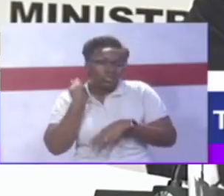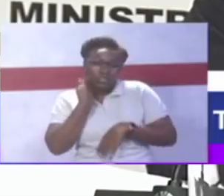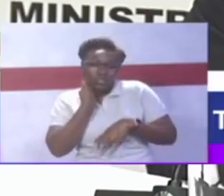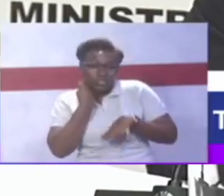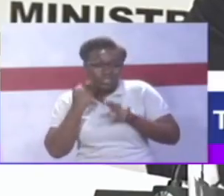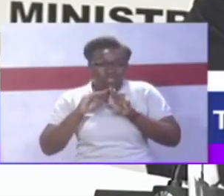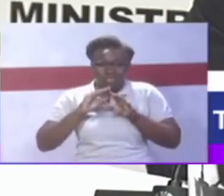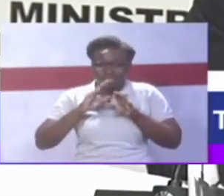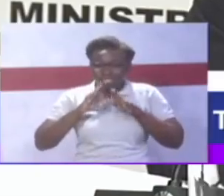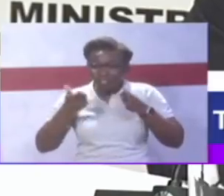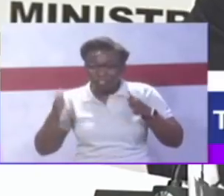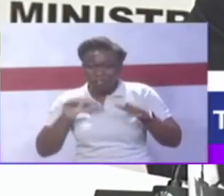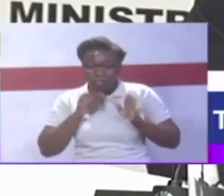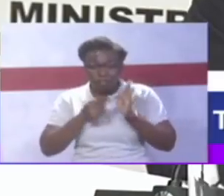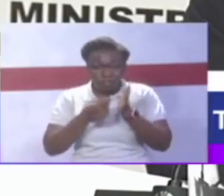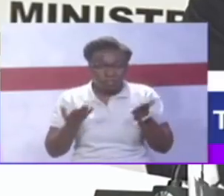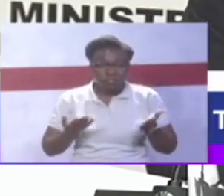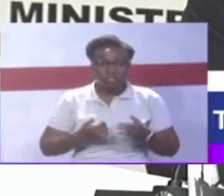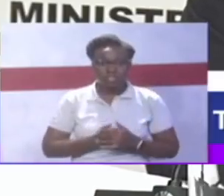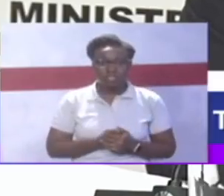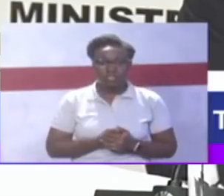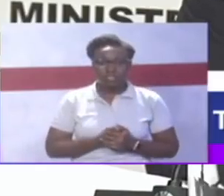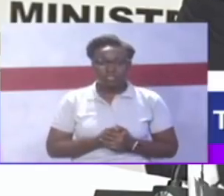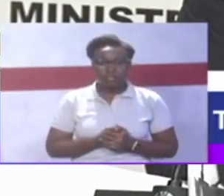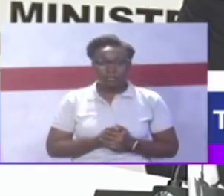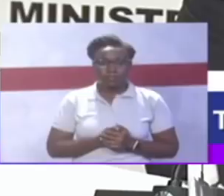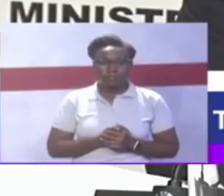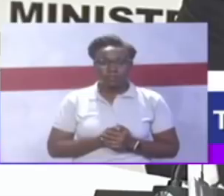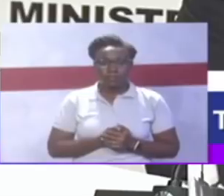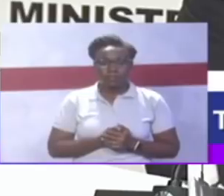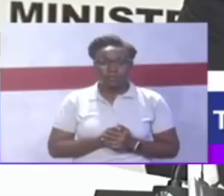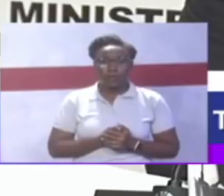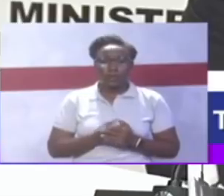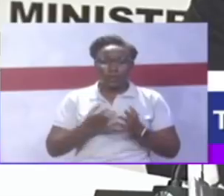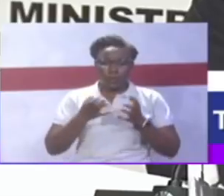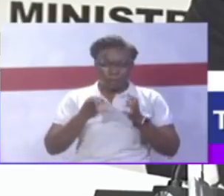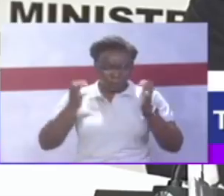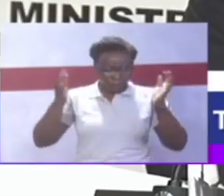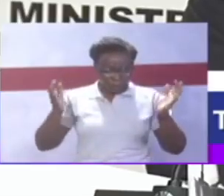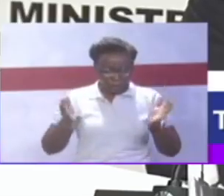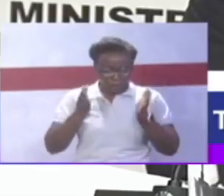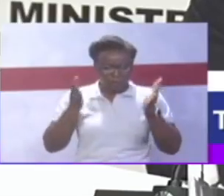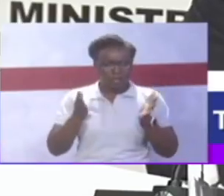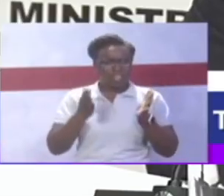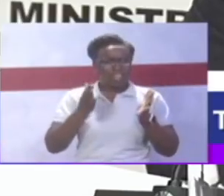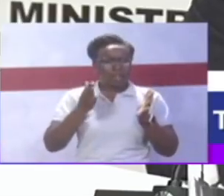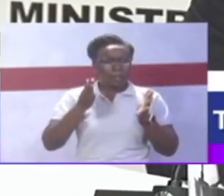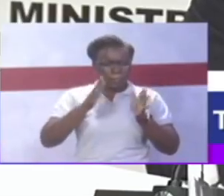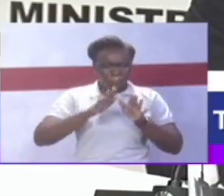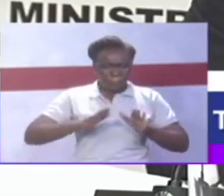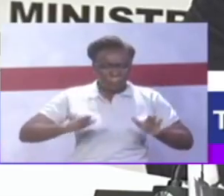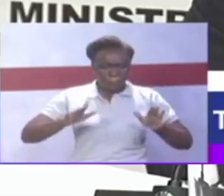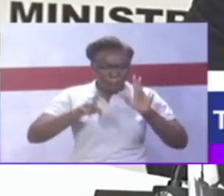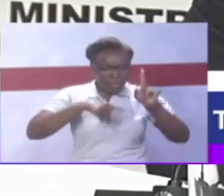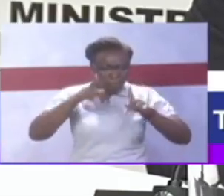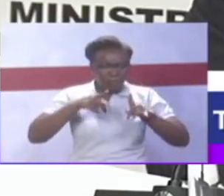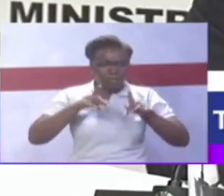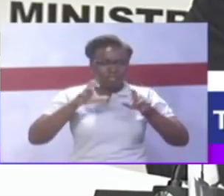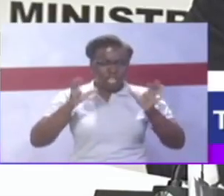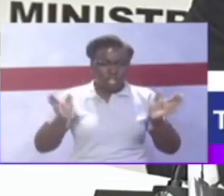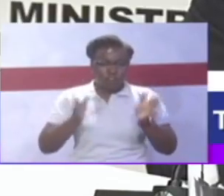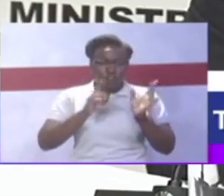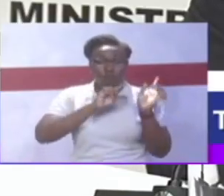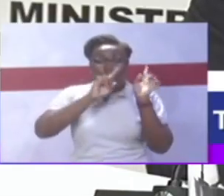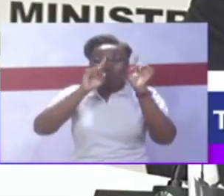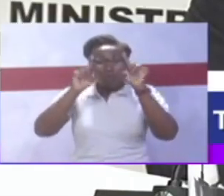general population to move their health-seeking behavior towards more early detection by regular checkups and screening for